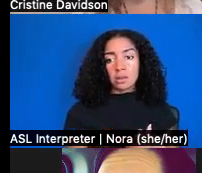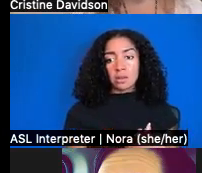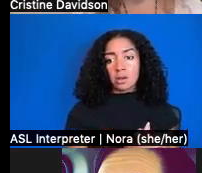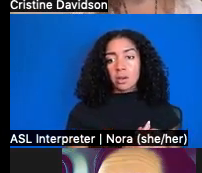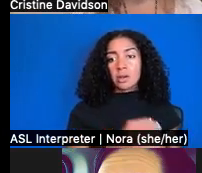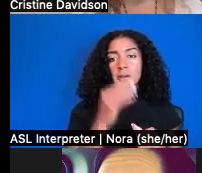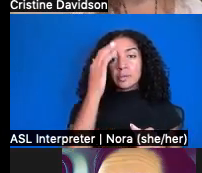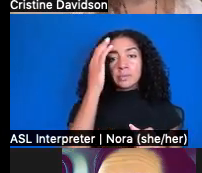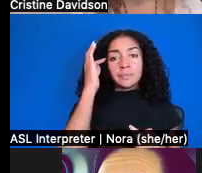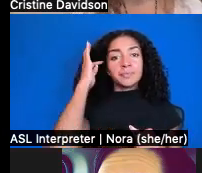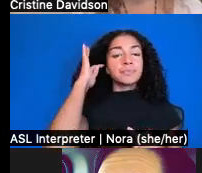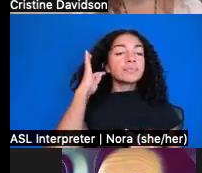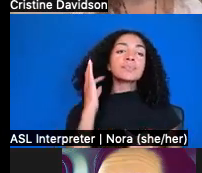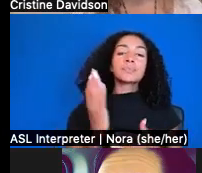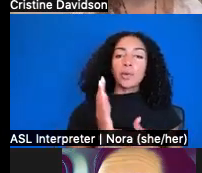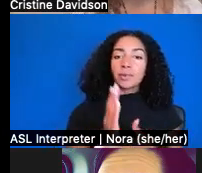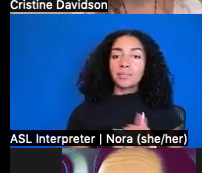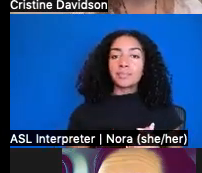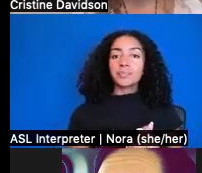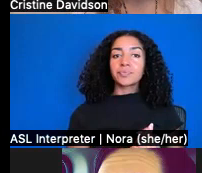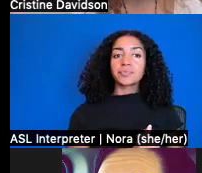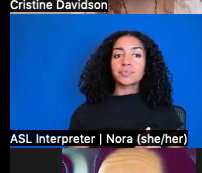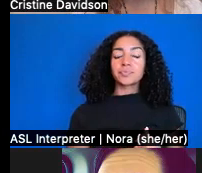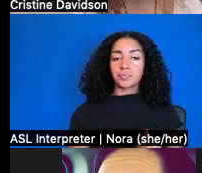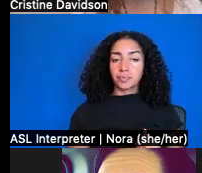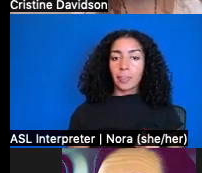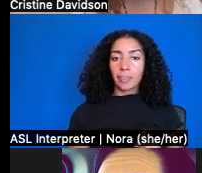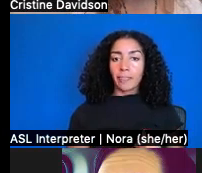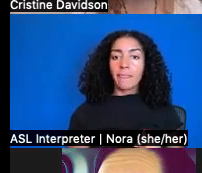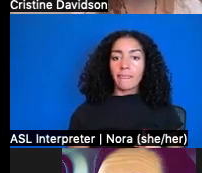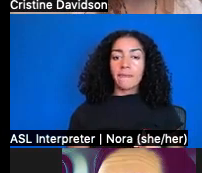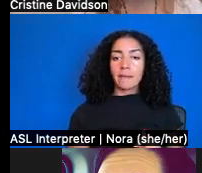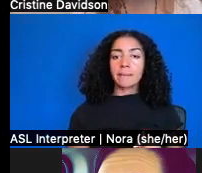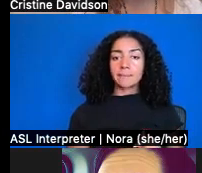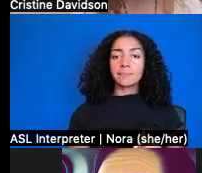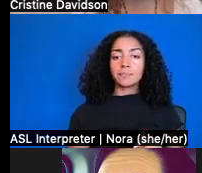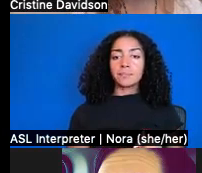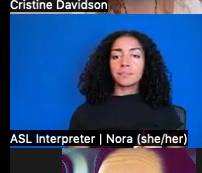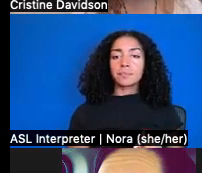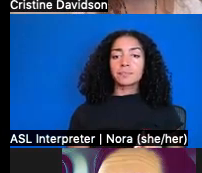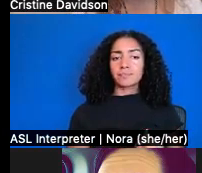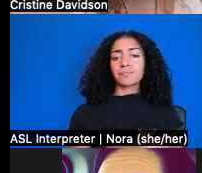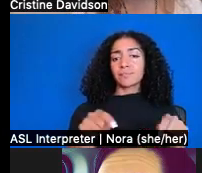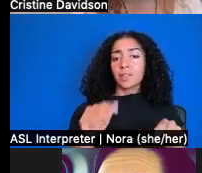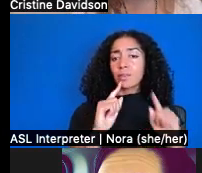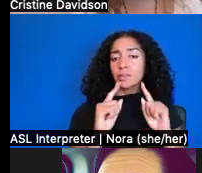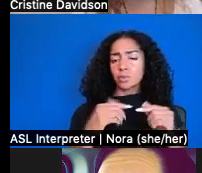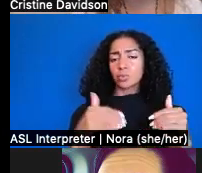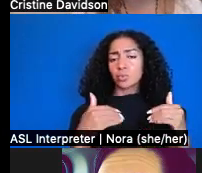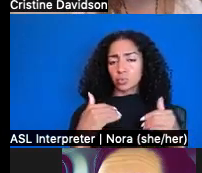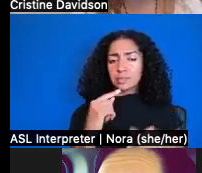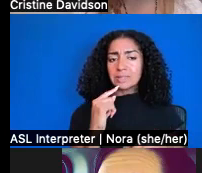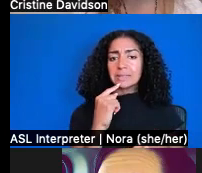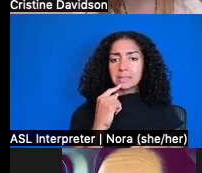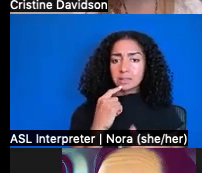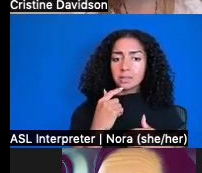All right. It's a very intense and deep conversation that you would need readiness,